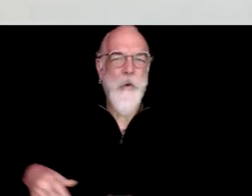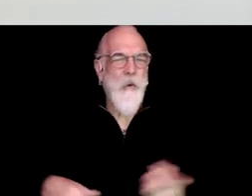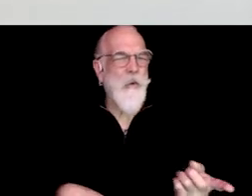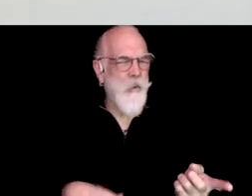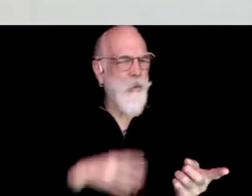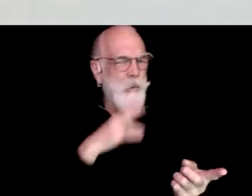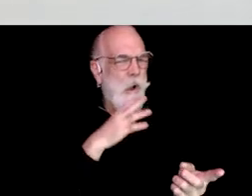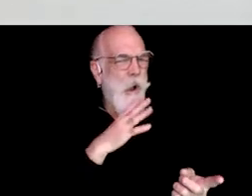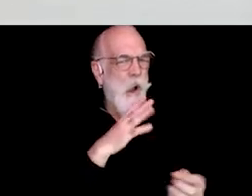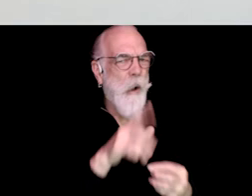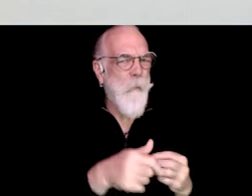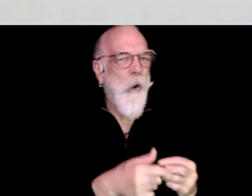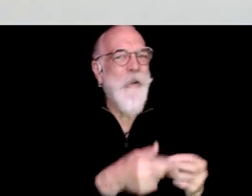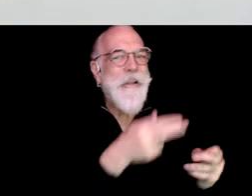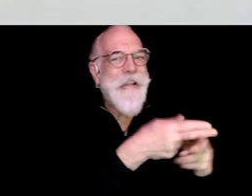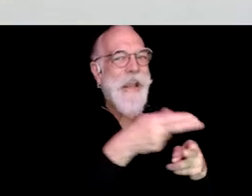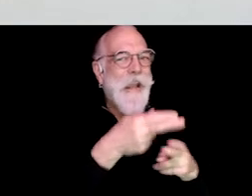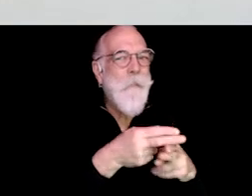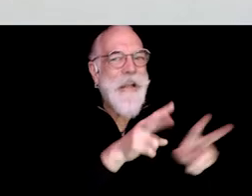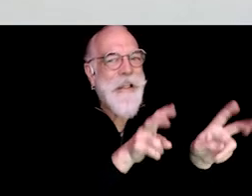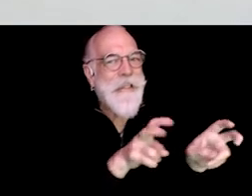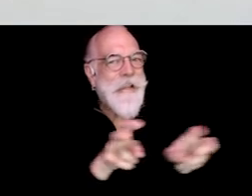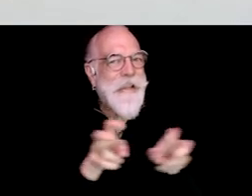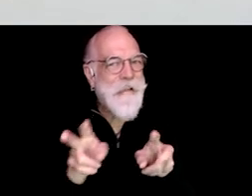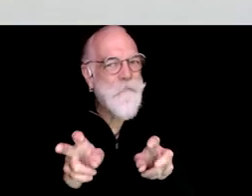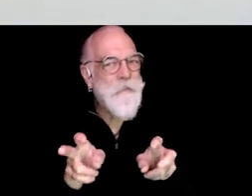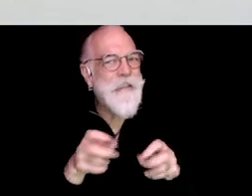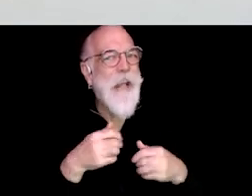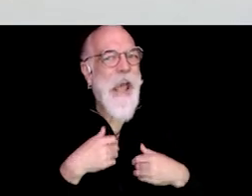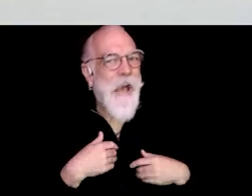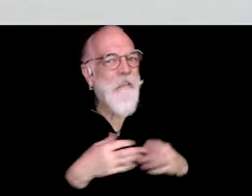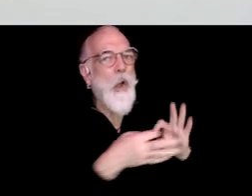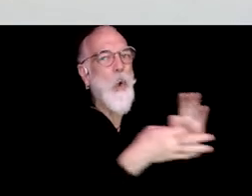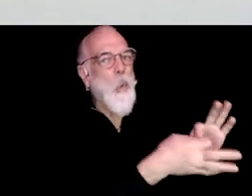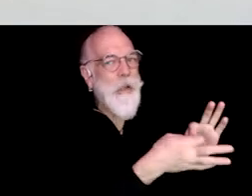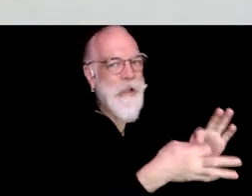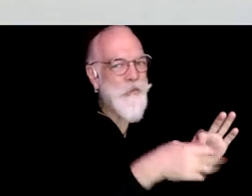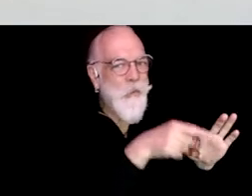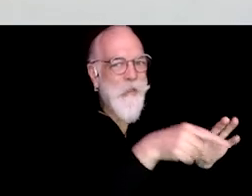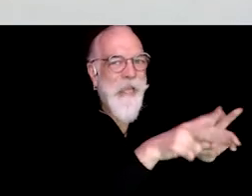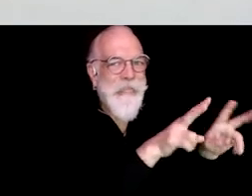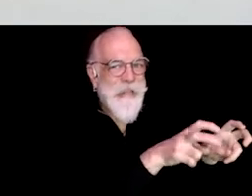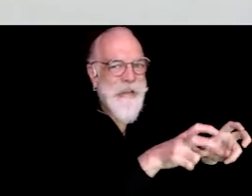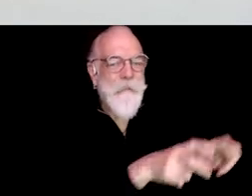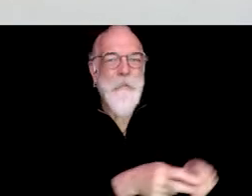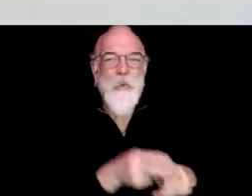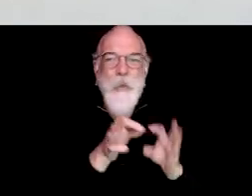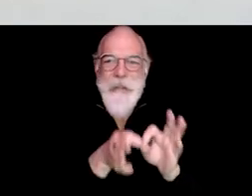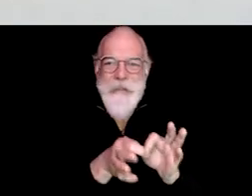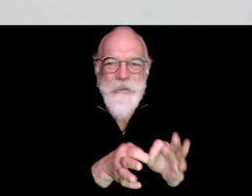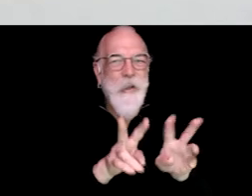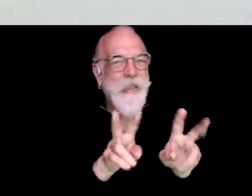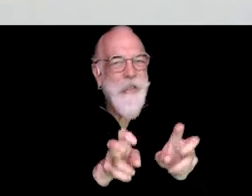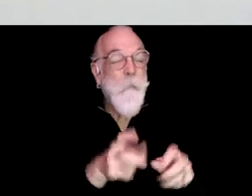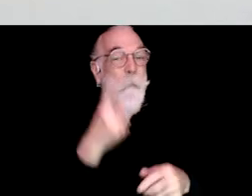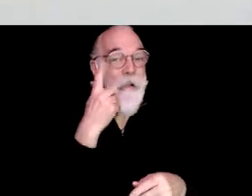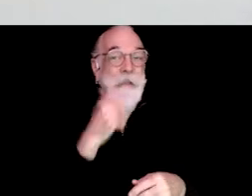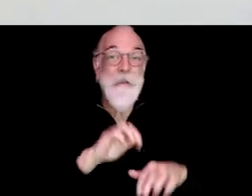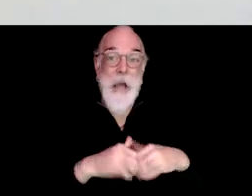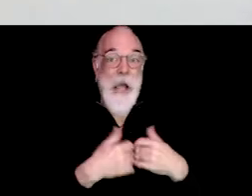naming things and identity, you know, having a relationship to a thing by what we call it in a